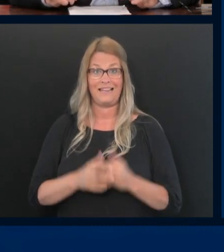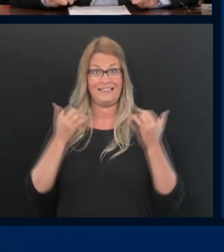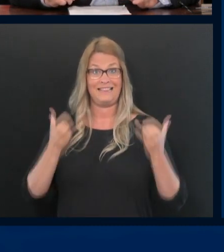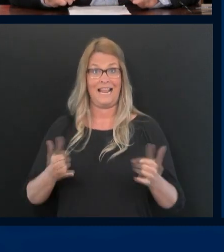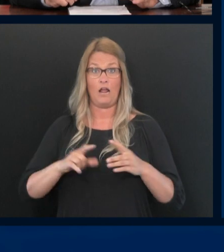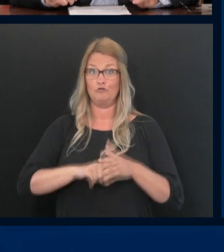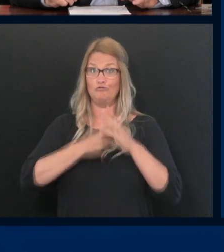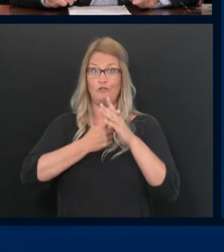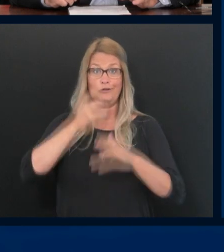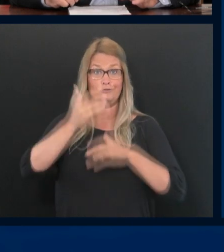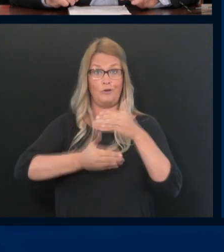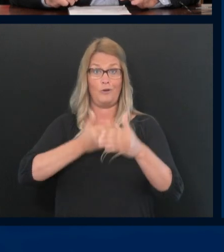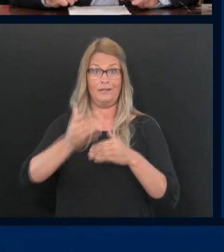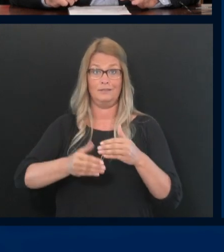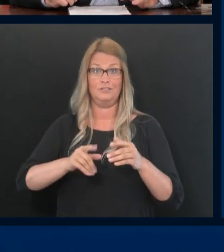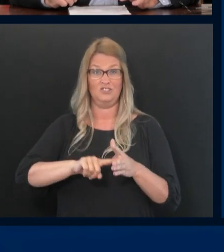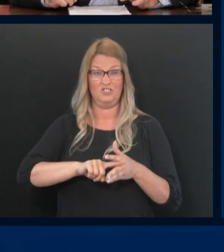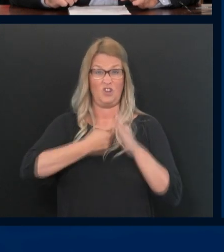of tomorrow.